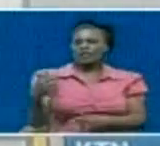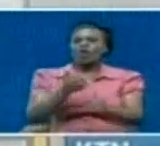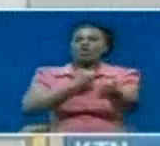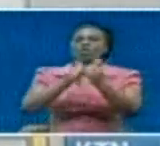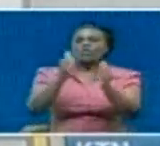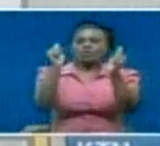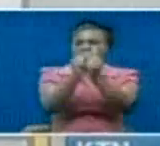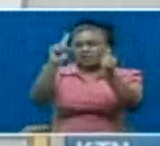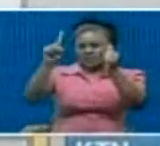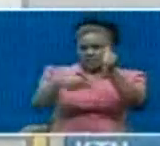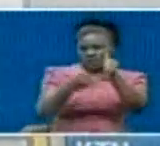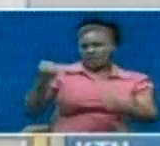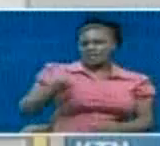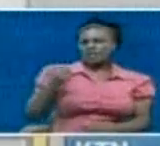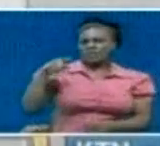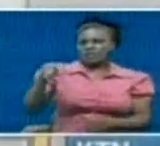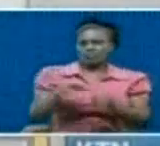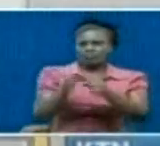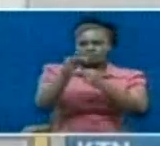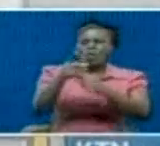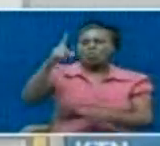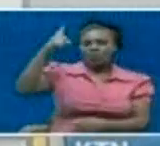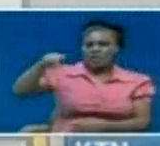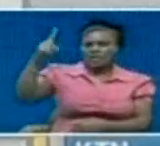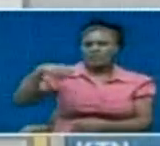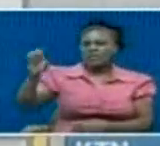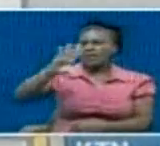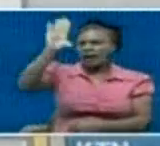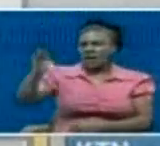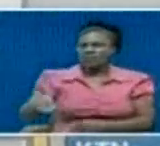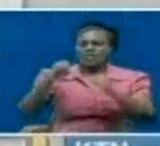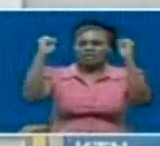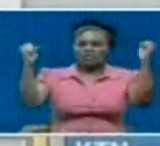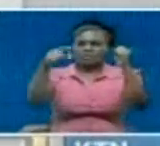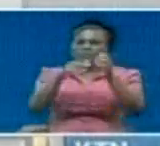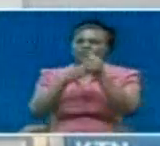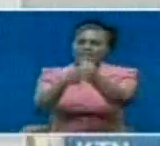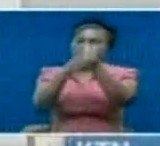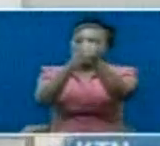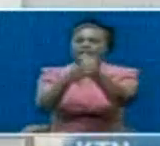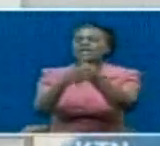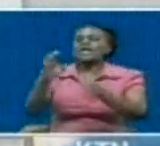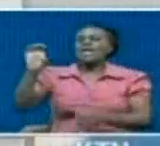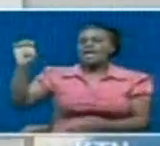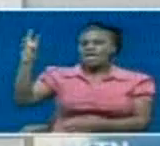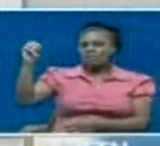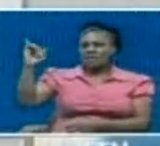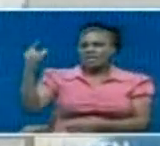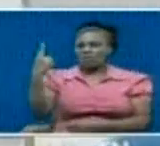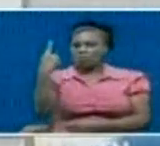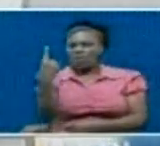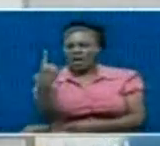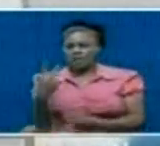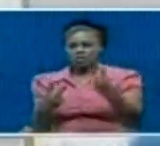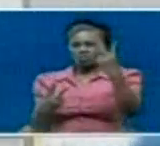gold medal Joyce Chepkirui extended her winning ways to the Africa Championships when she led compatriot Emily Chebet to a 1-2 finish